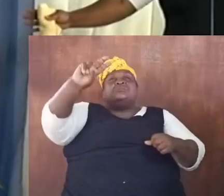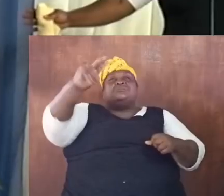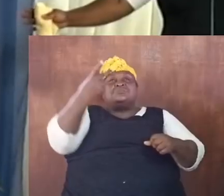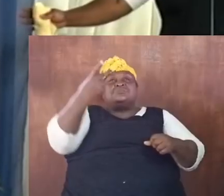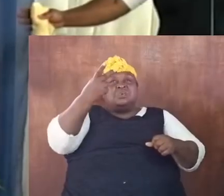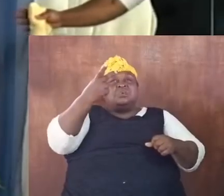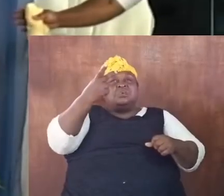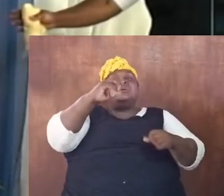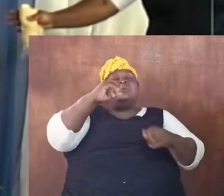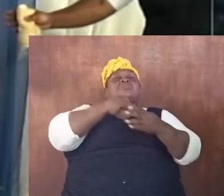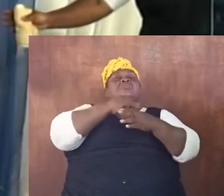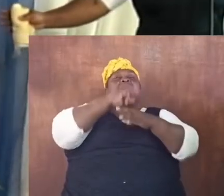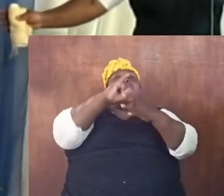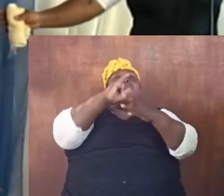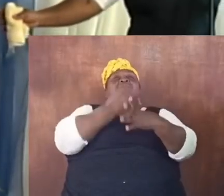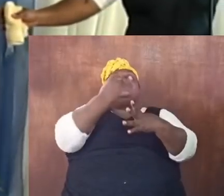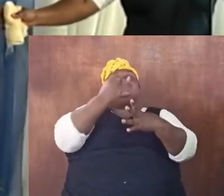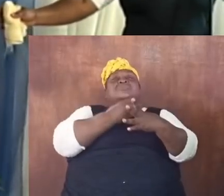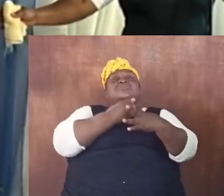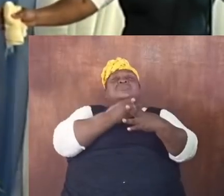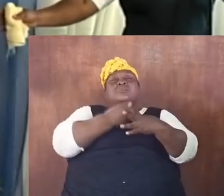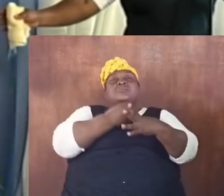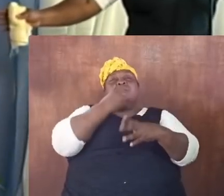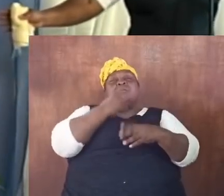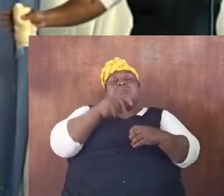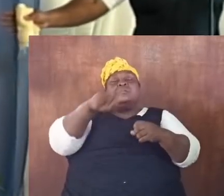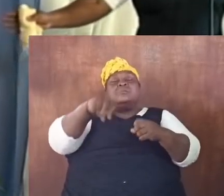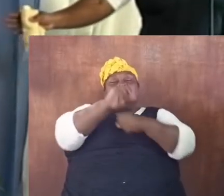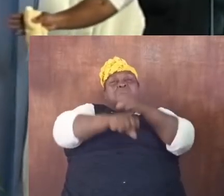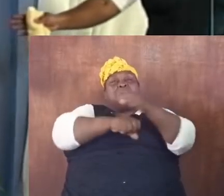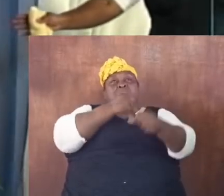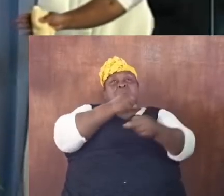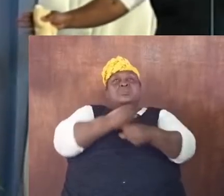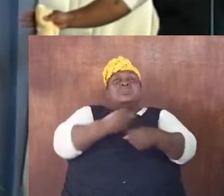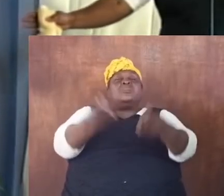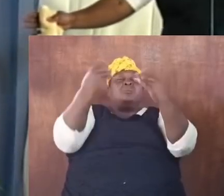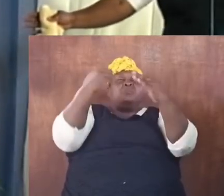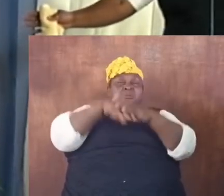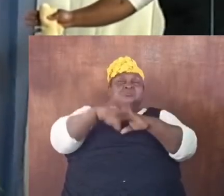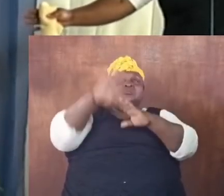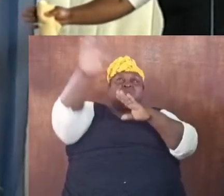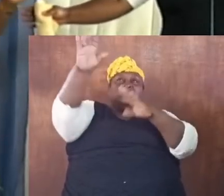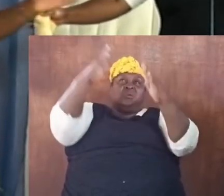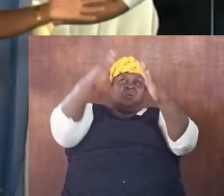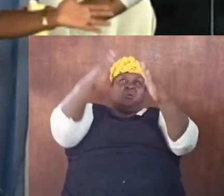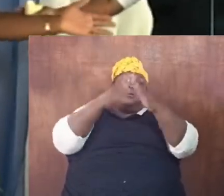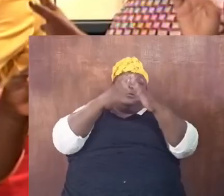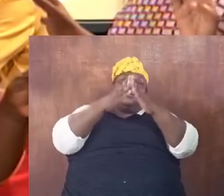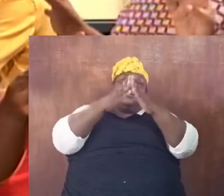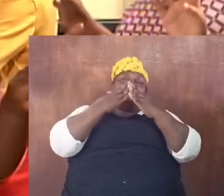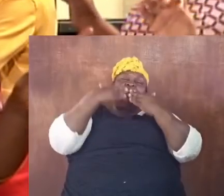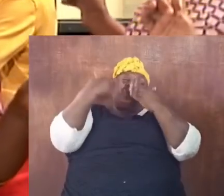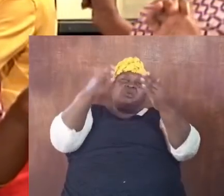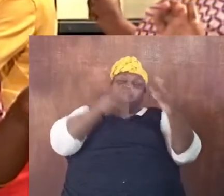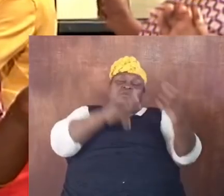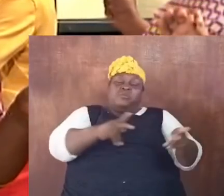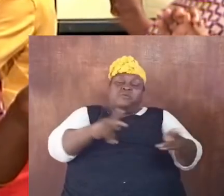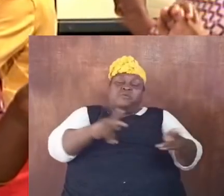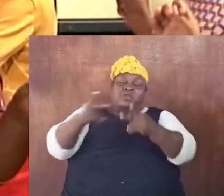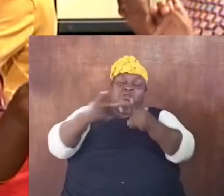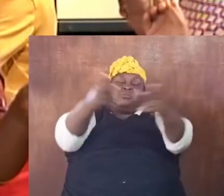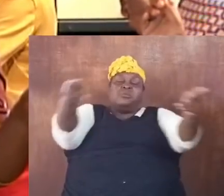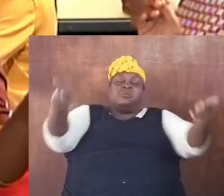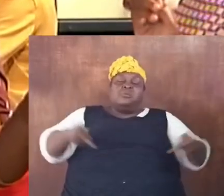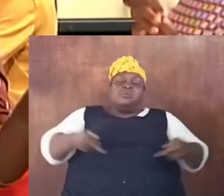the beginning of this year, Lord, we can in your house. God, we just want to thank you for providing a place where we